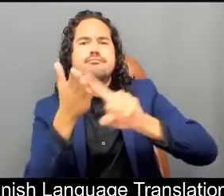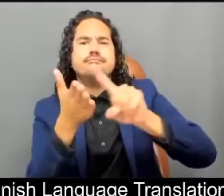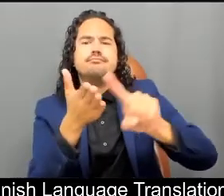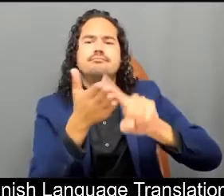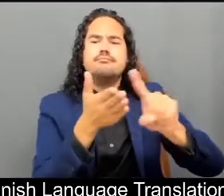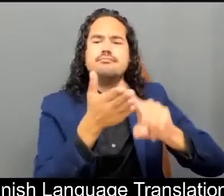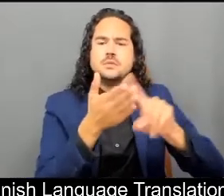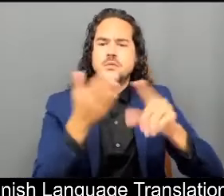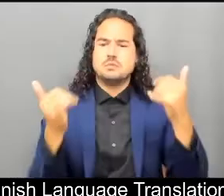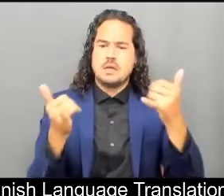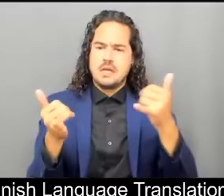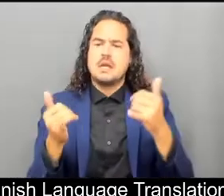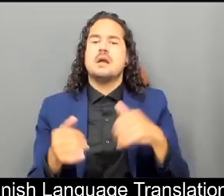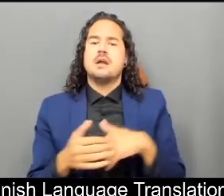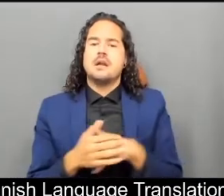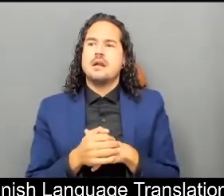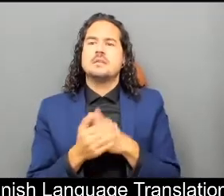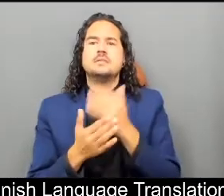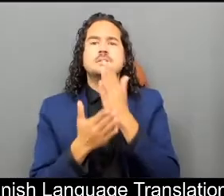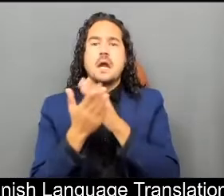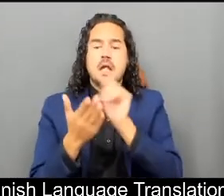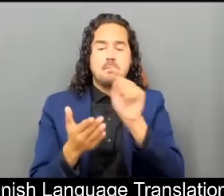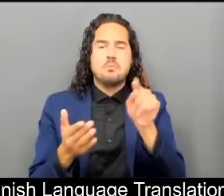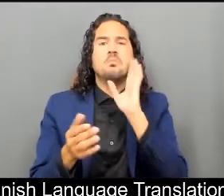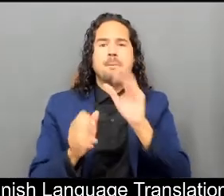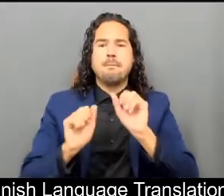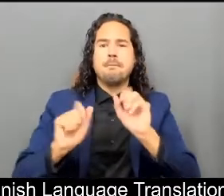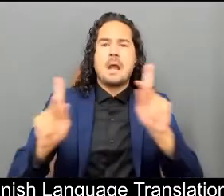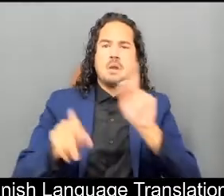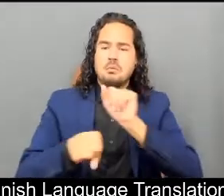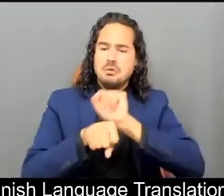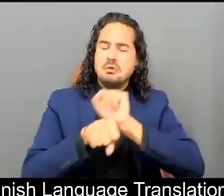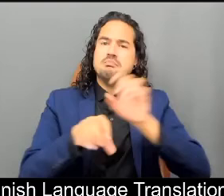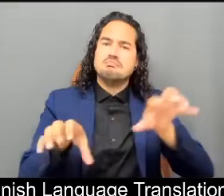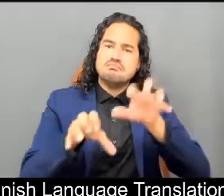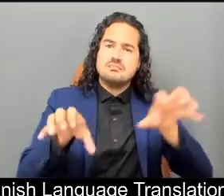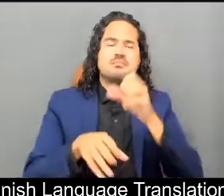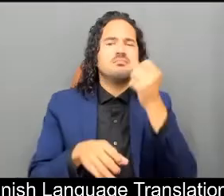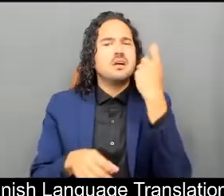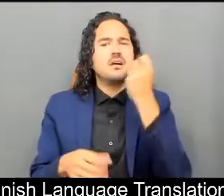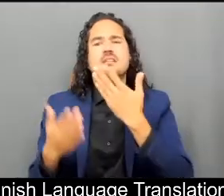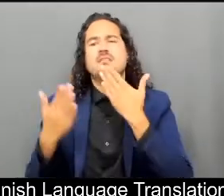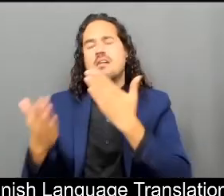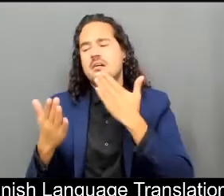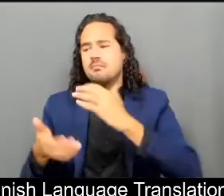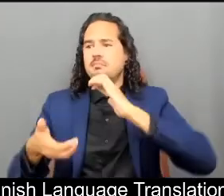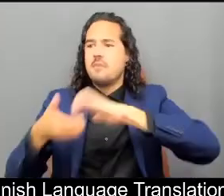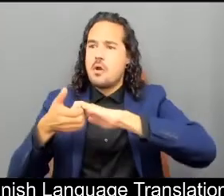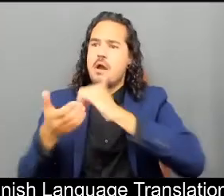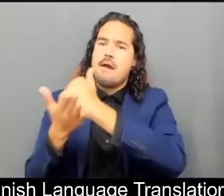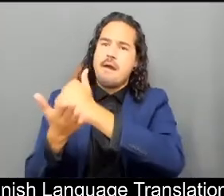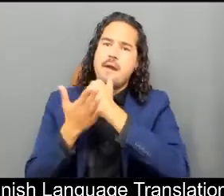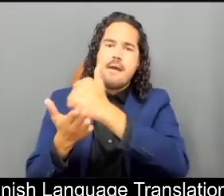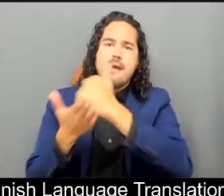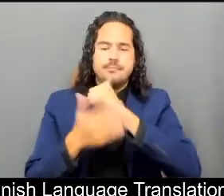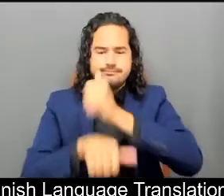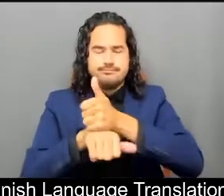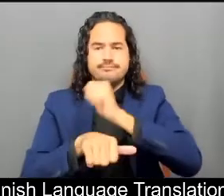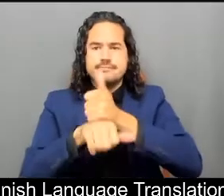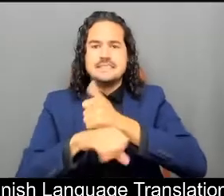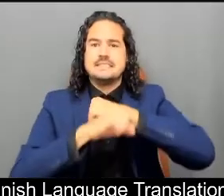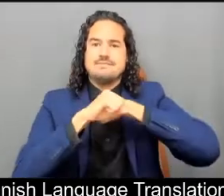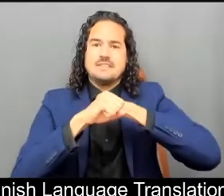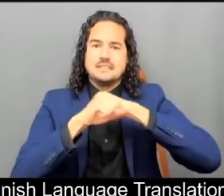good cooperation that we've had with all of our partners on that one. Night shift, still have night shift